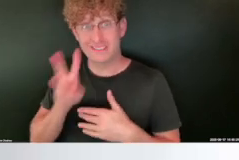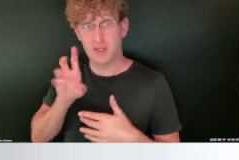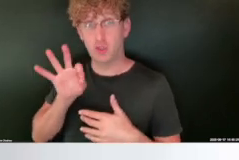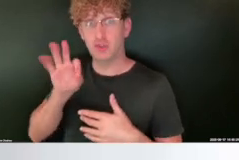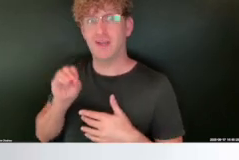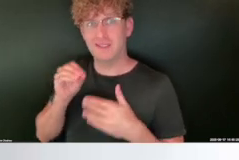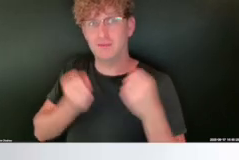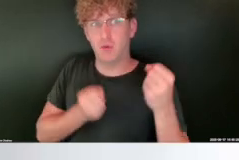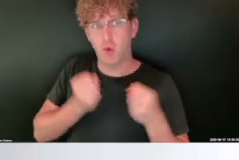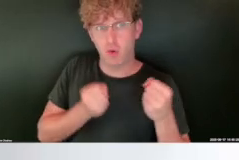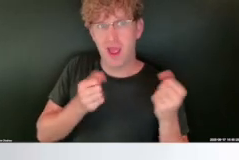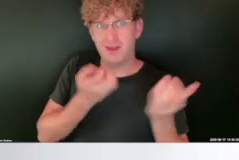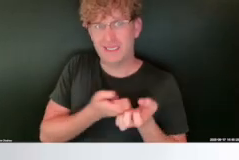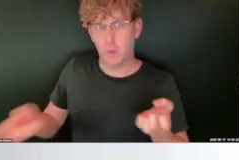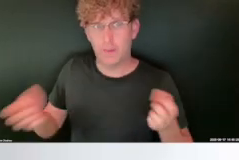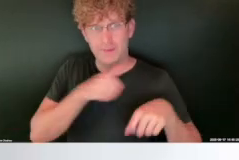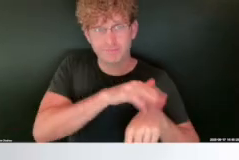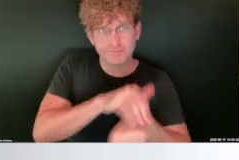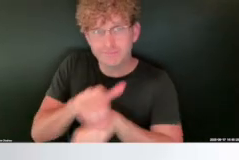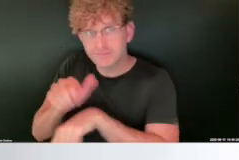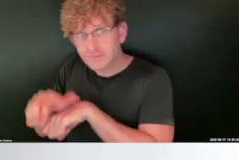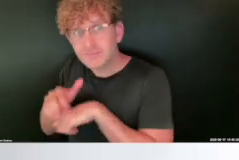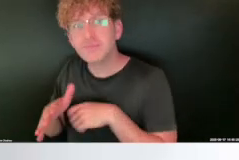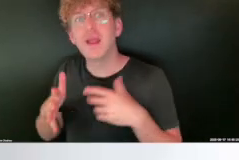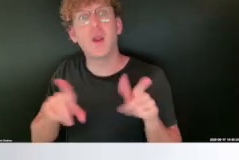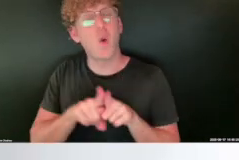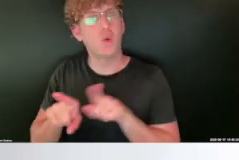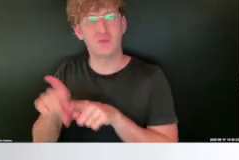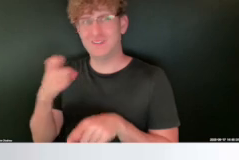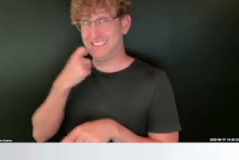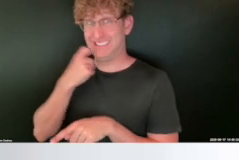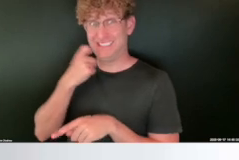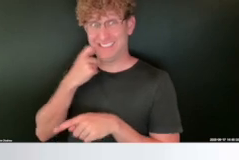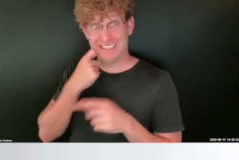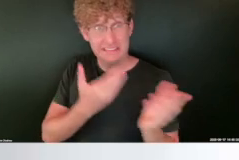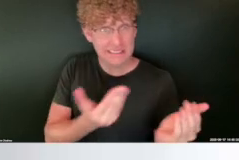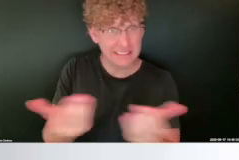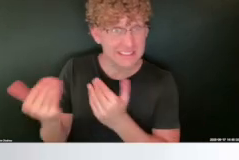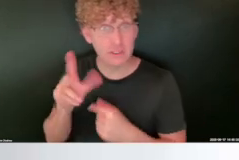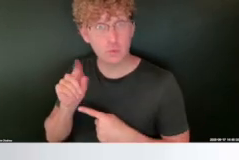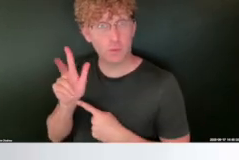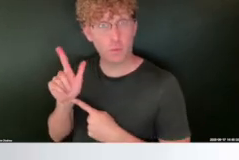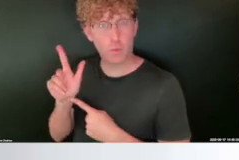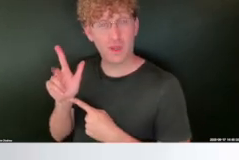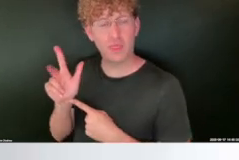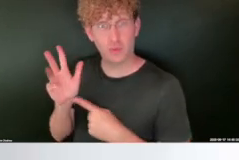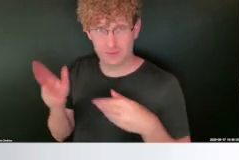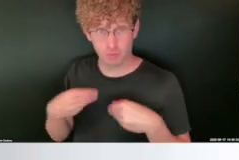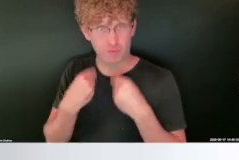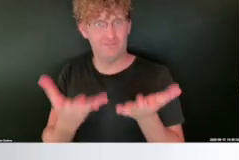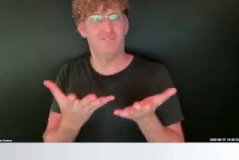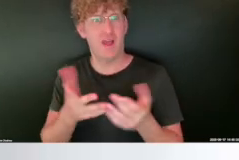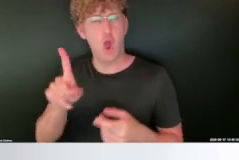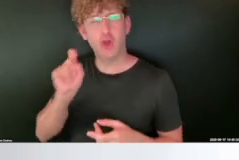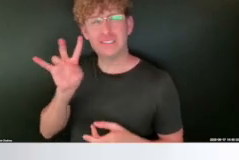In addition to this, the most recent solicitation was held in 2023 and provided $175 million in